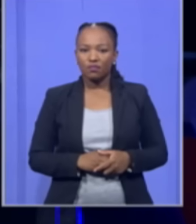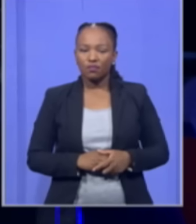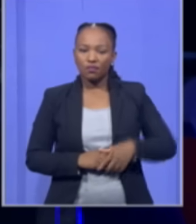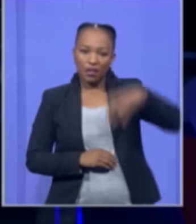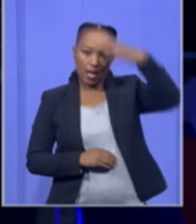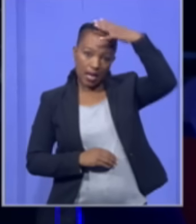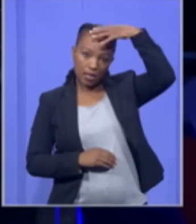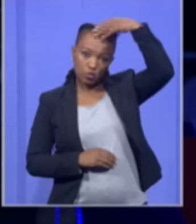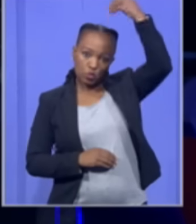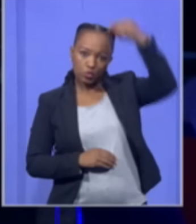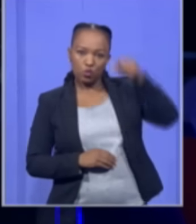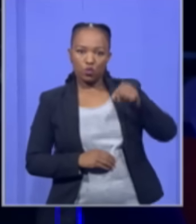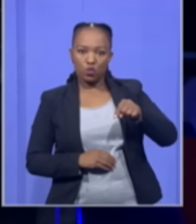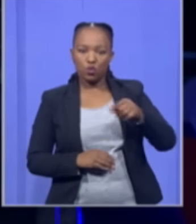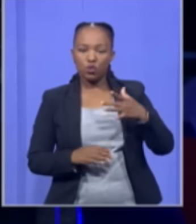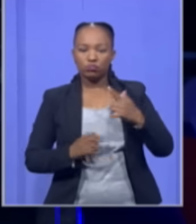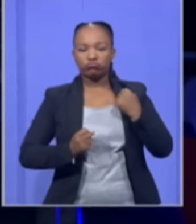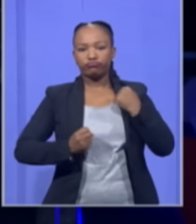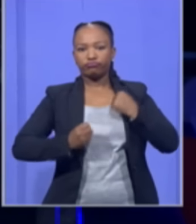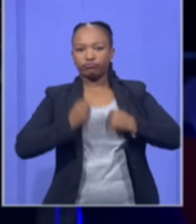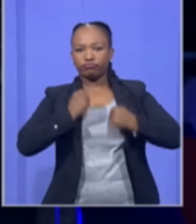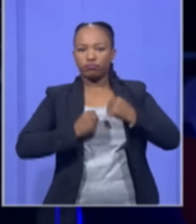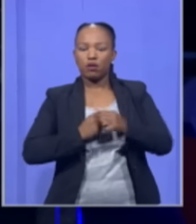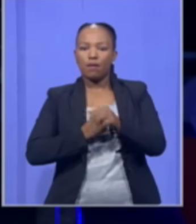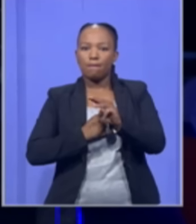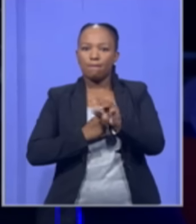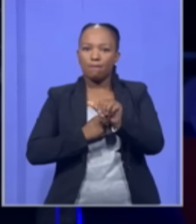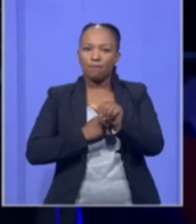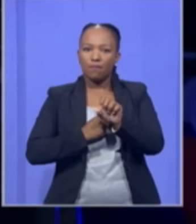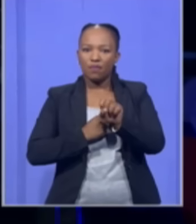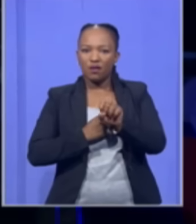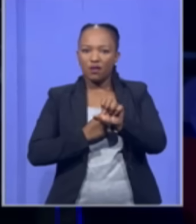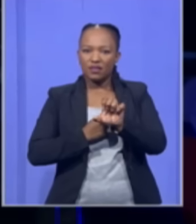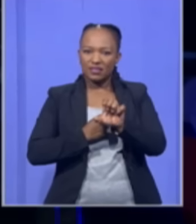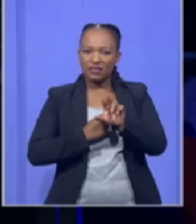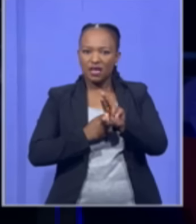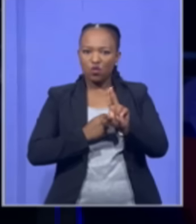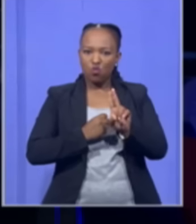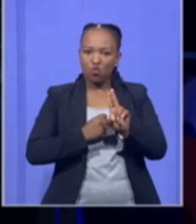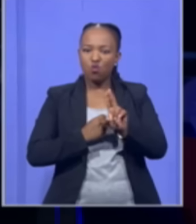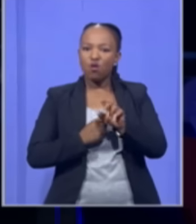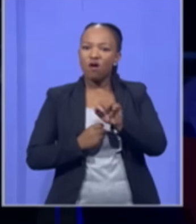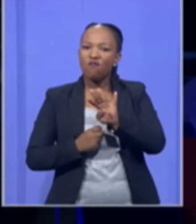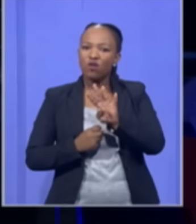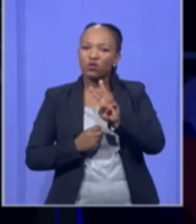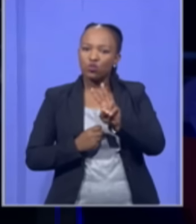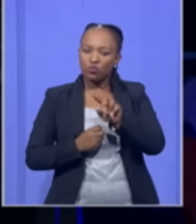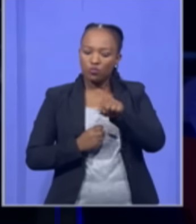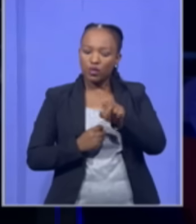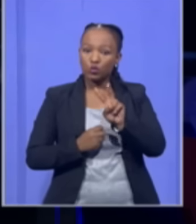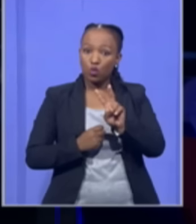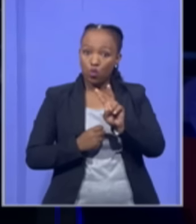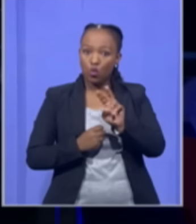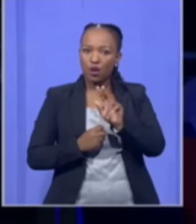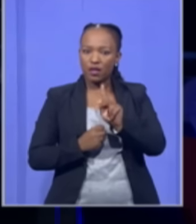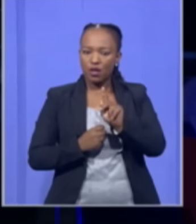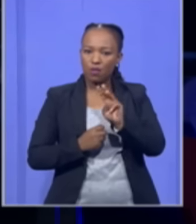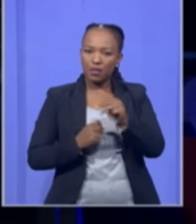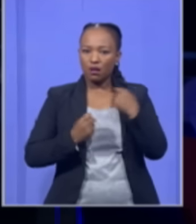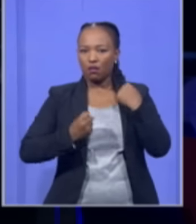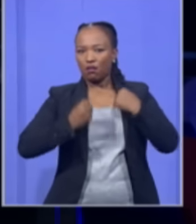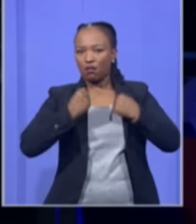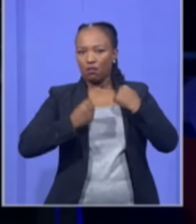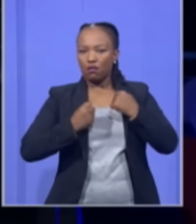Lesotho le bile le lebelo la Maseru City Run la 42.2 km ka jeno mo dimathi tse